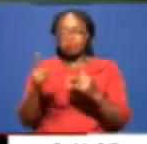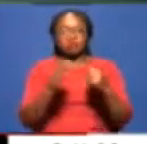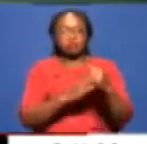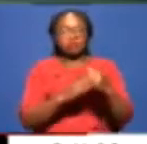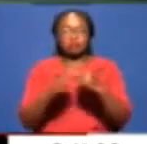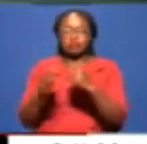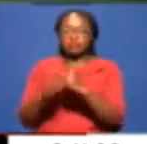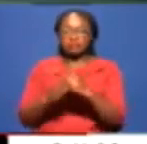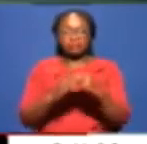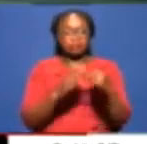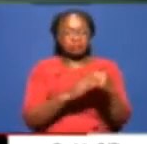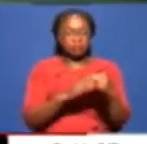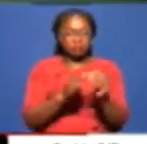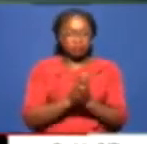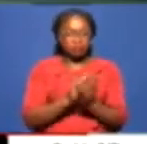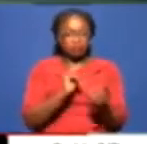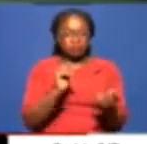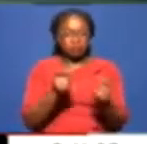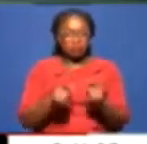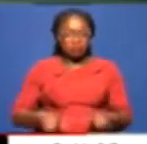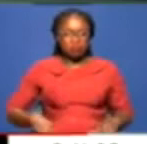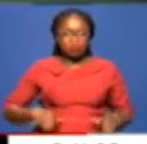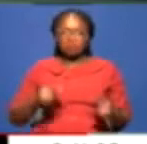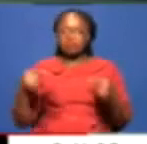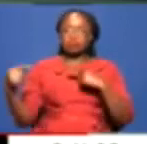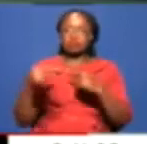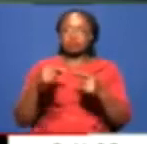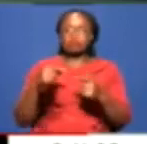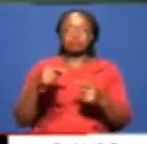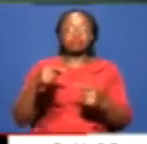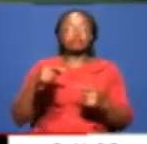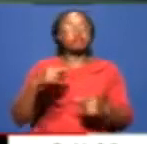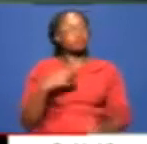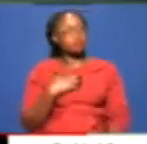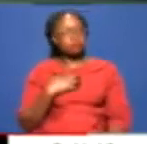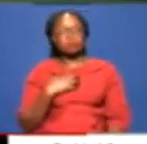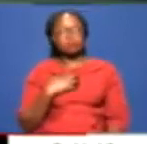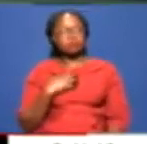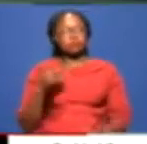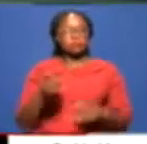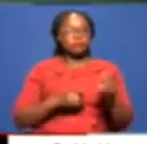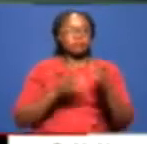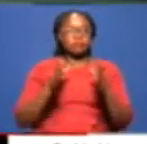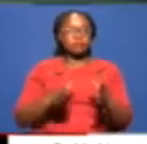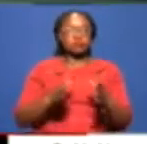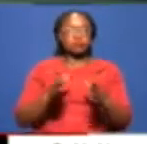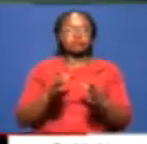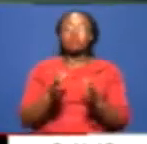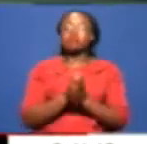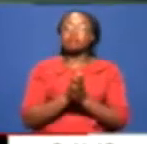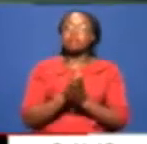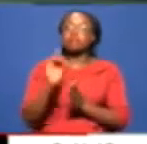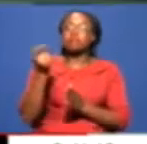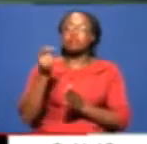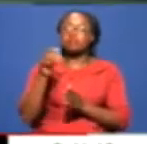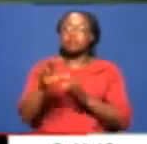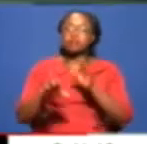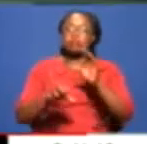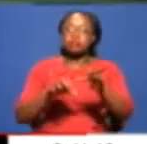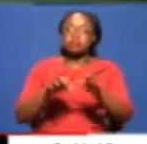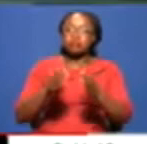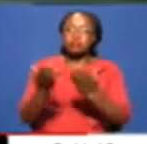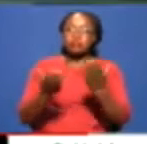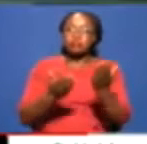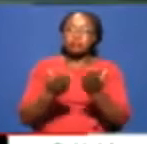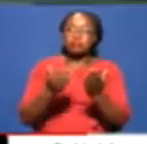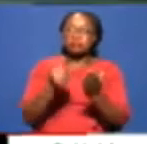his life was when he controversially resigned as the director of Kenya's wildlife service following allegations of a secret